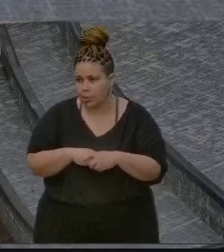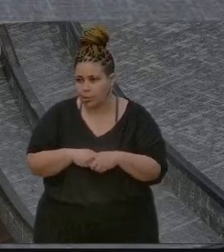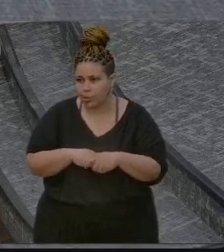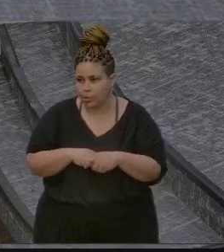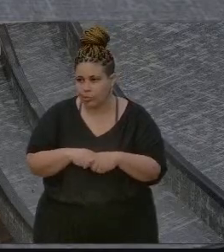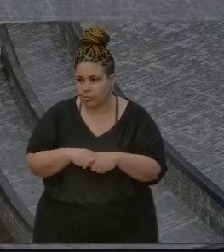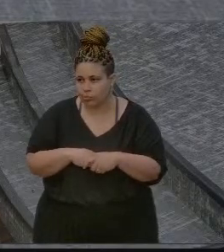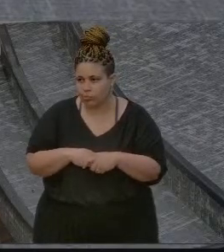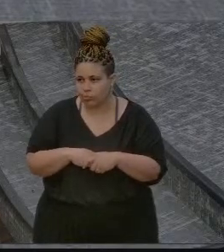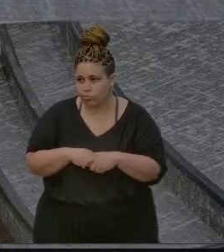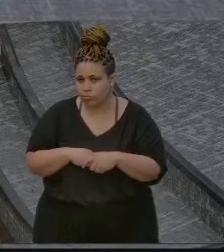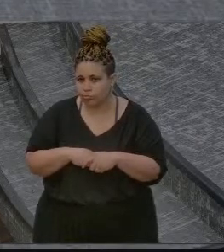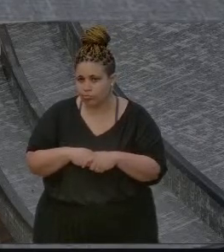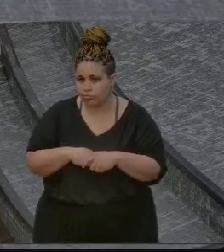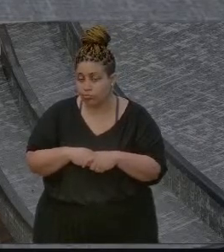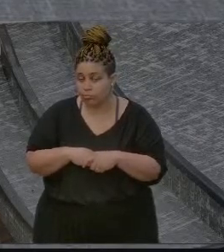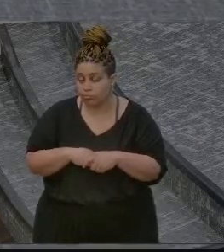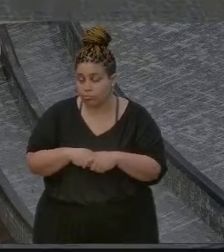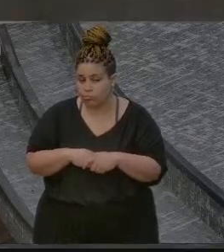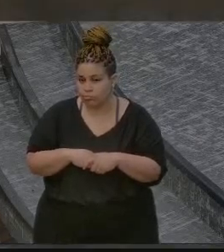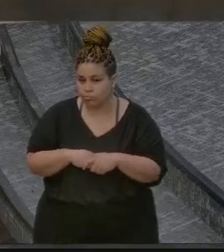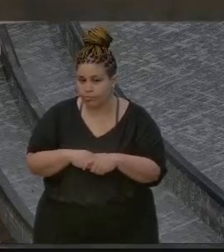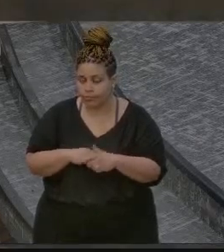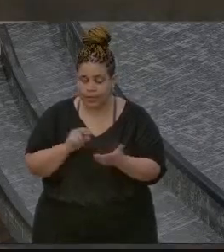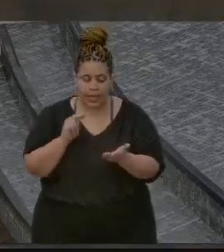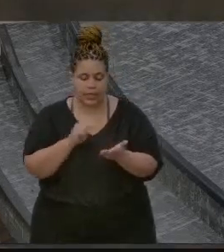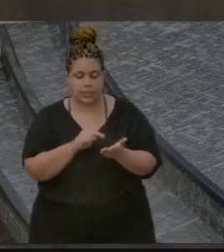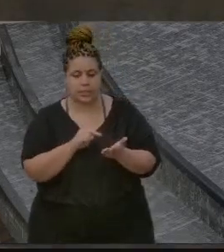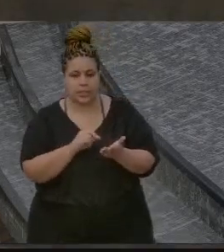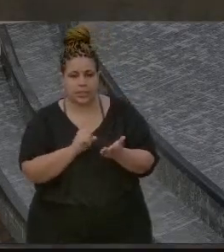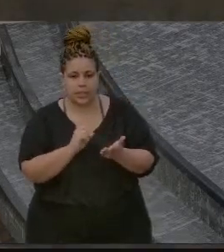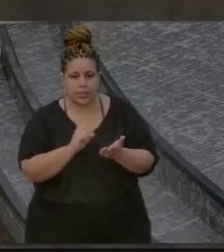it looks like Ms. Palmer has made note of those things.